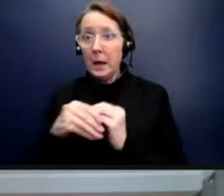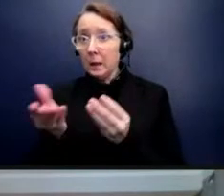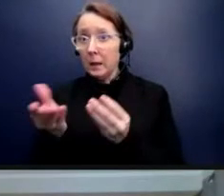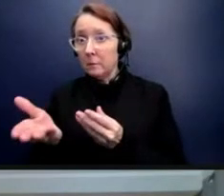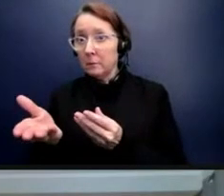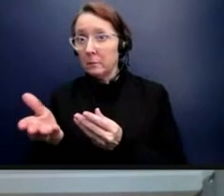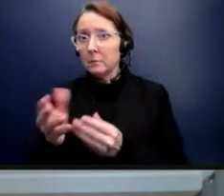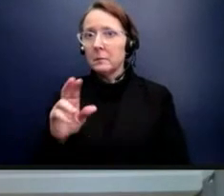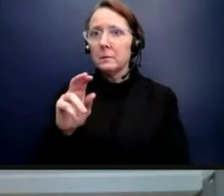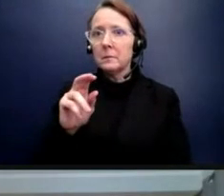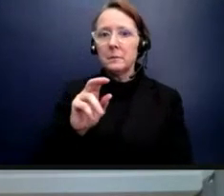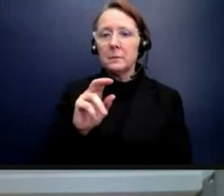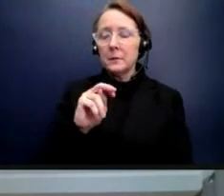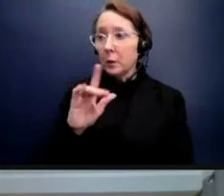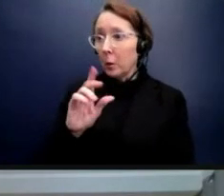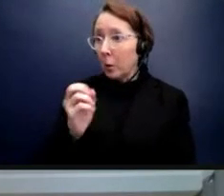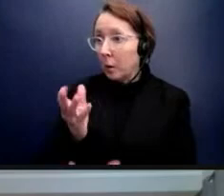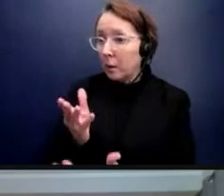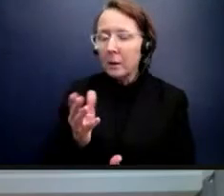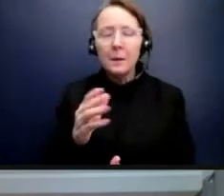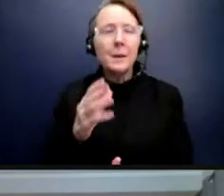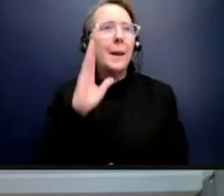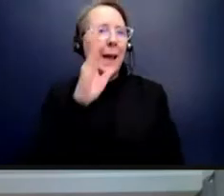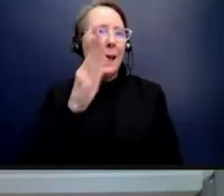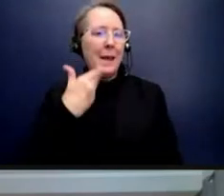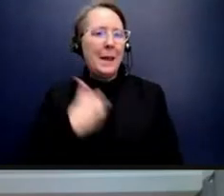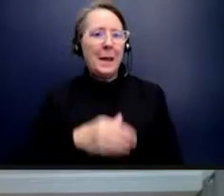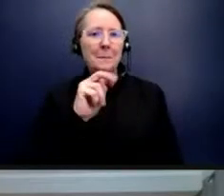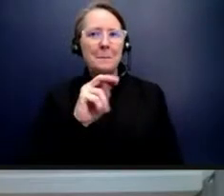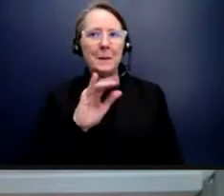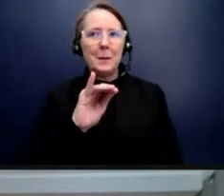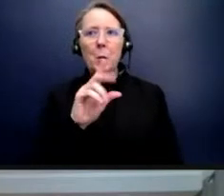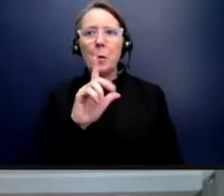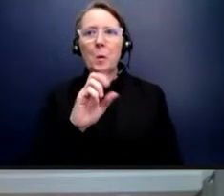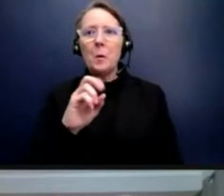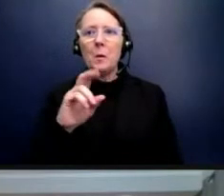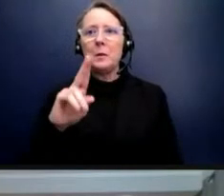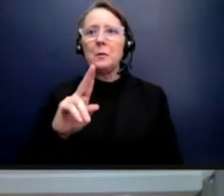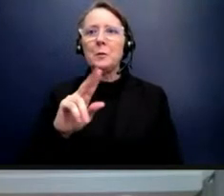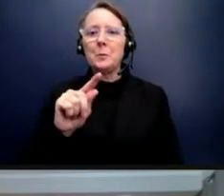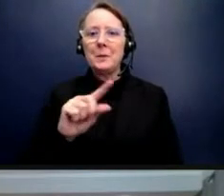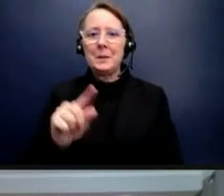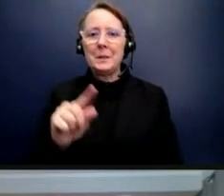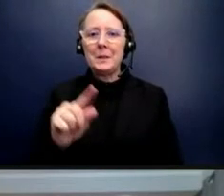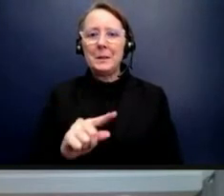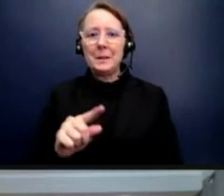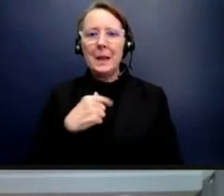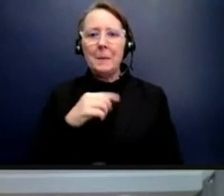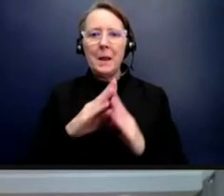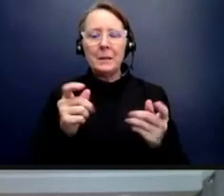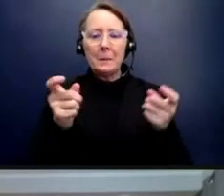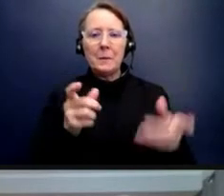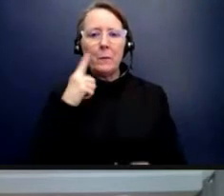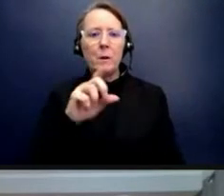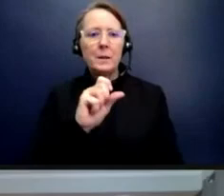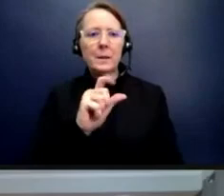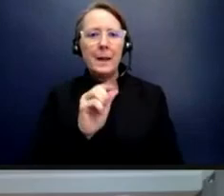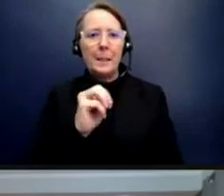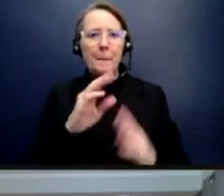Nicole? Thank you. I think you, hi, I'm Nicole Yates. I'm the Housing Administrator for Salem Housing Authority. And I think you stated it